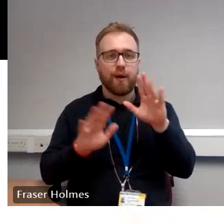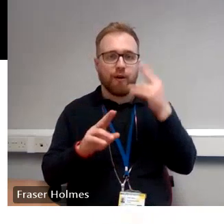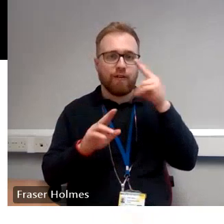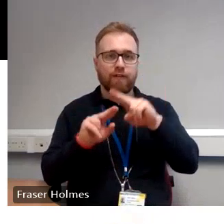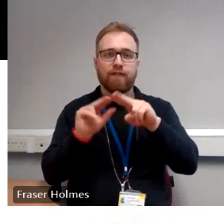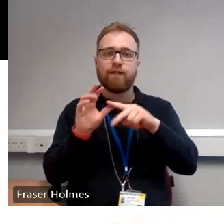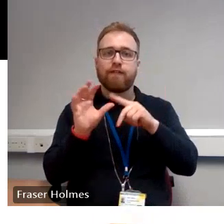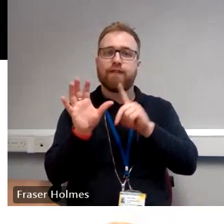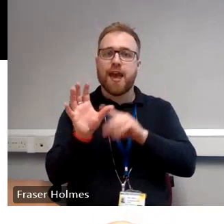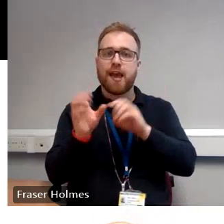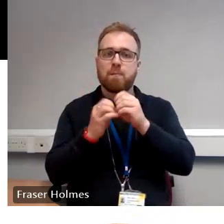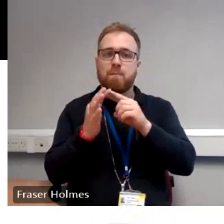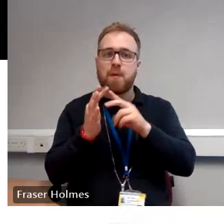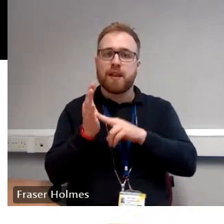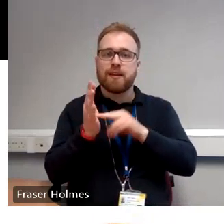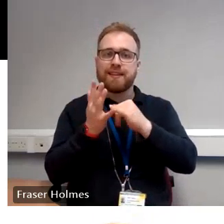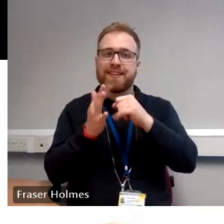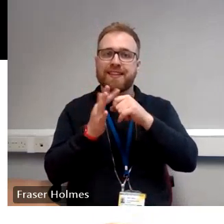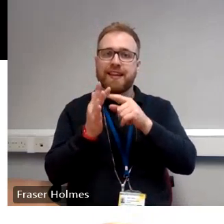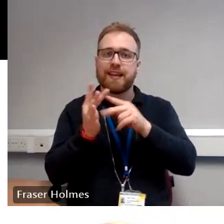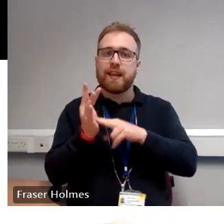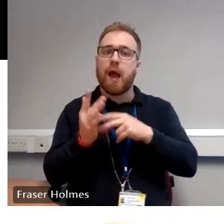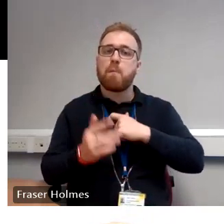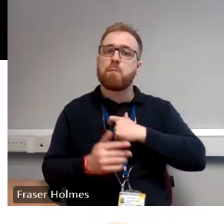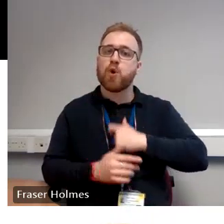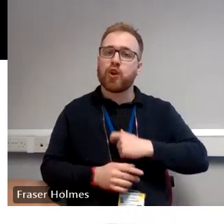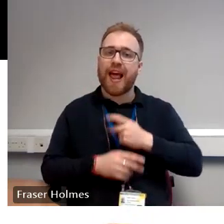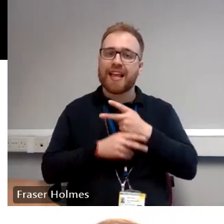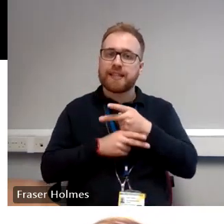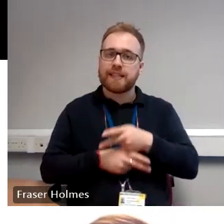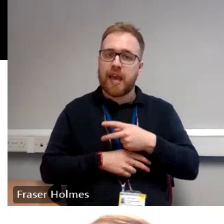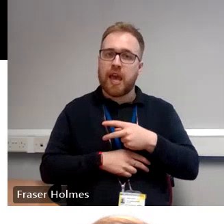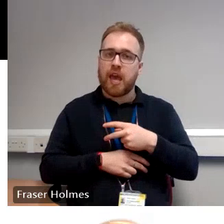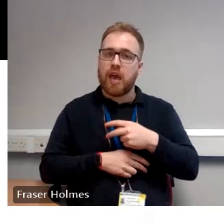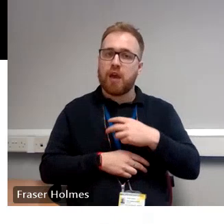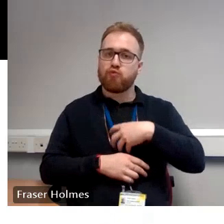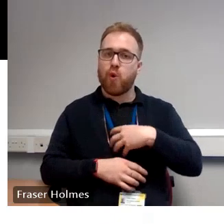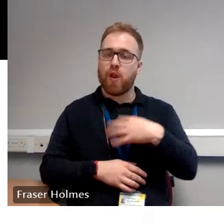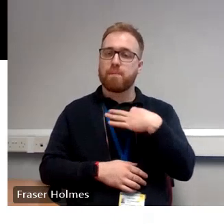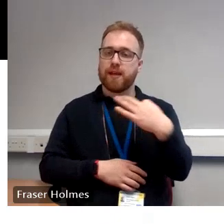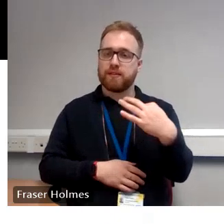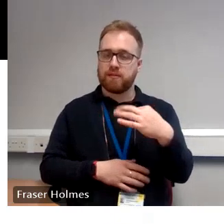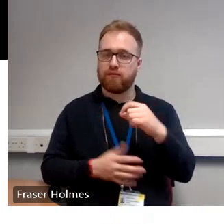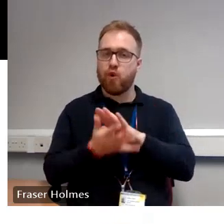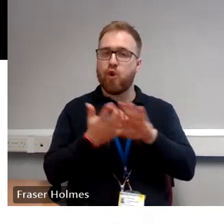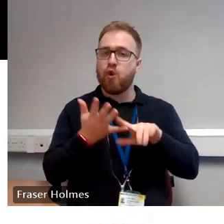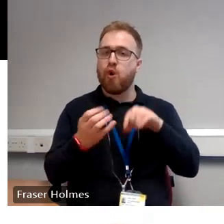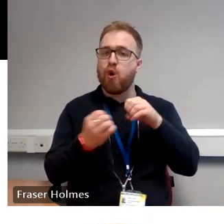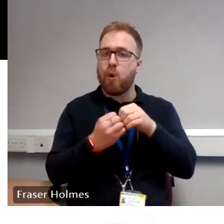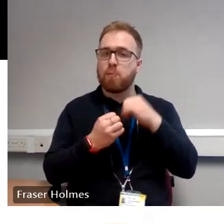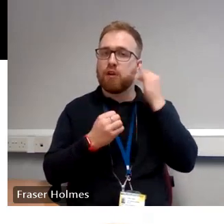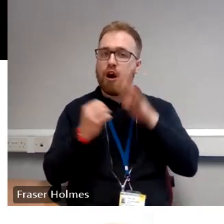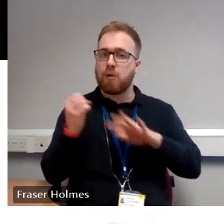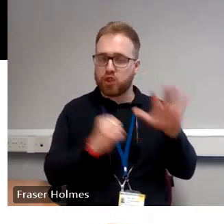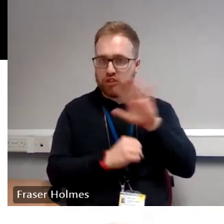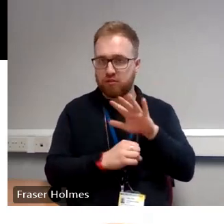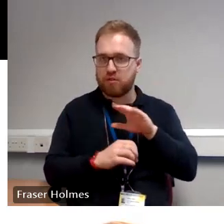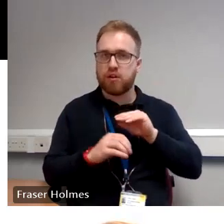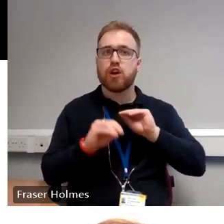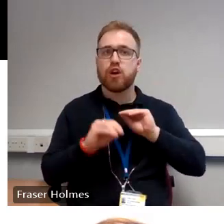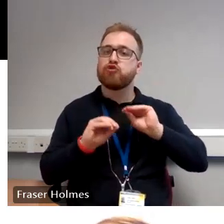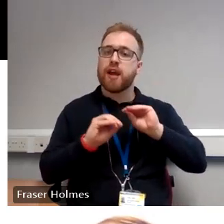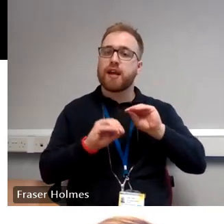is Faye Benskin. I'm a personalised care roles ambassador for the Hub Plus Derbyshire, which is a training provider. I work